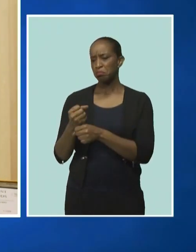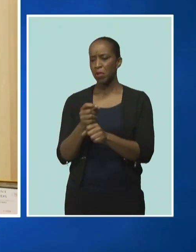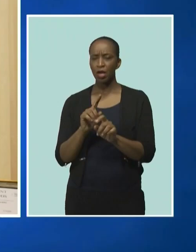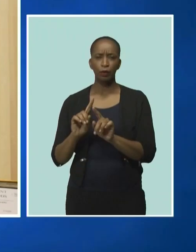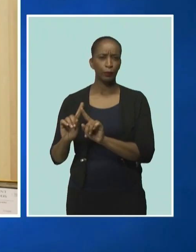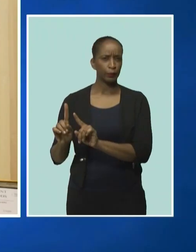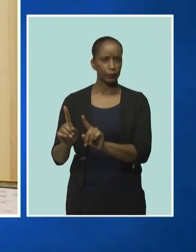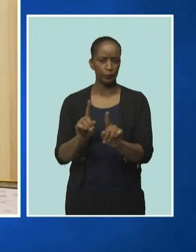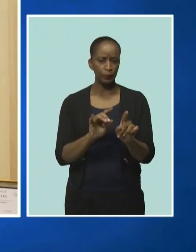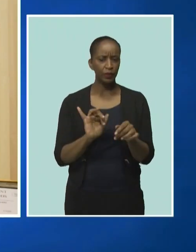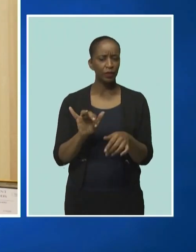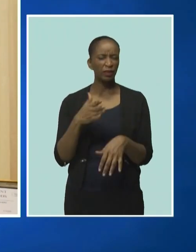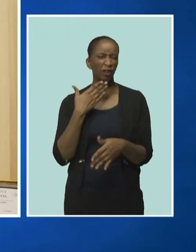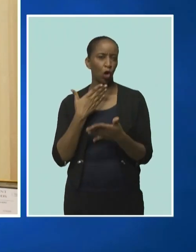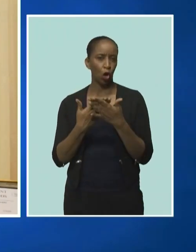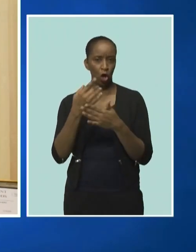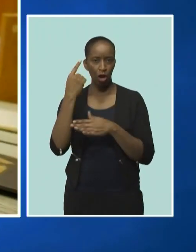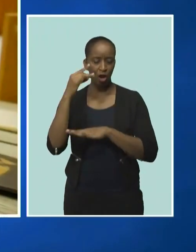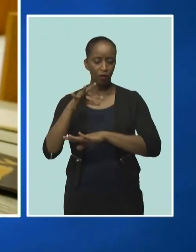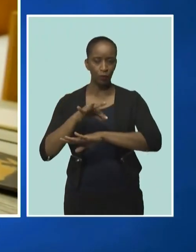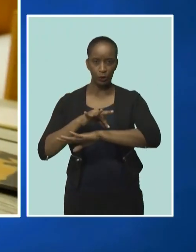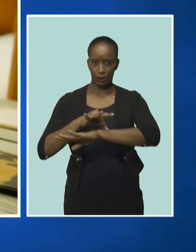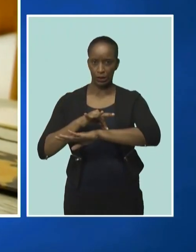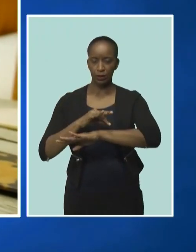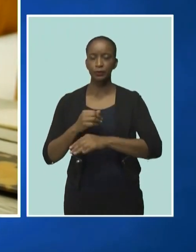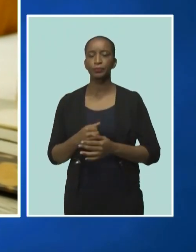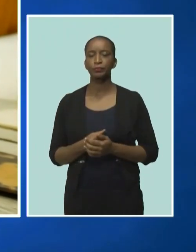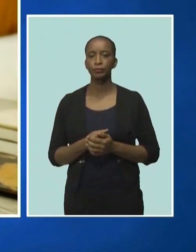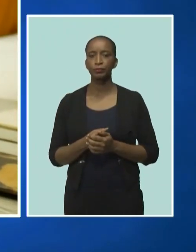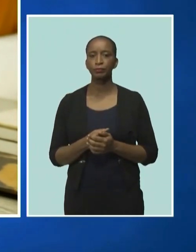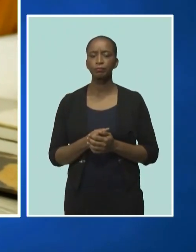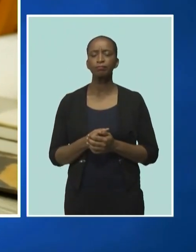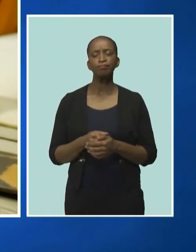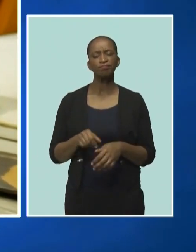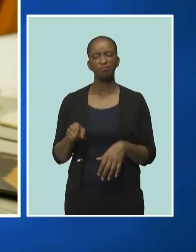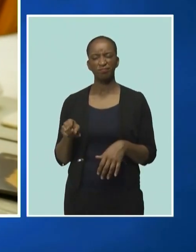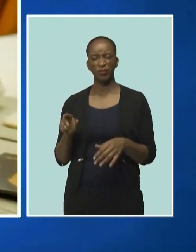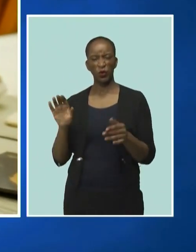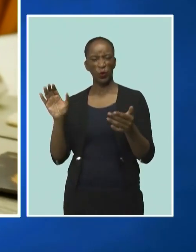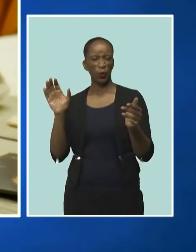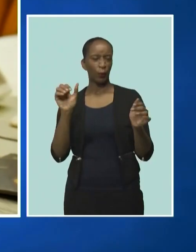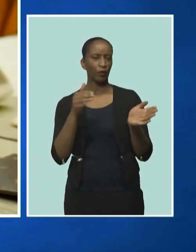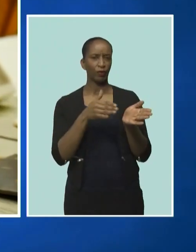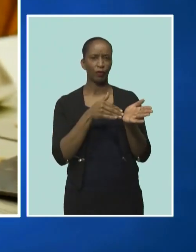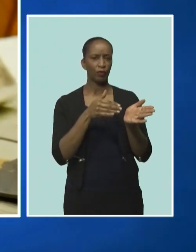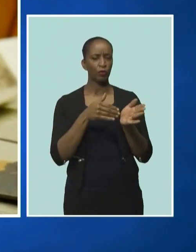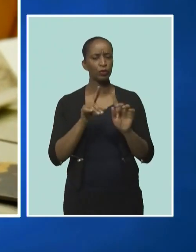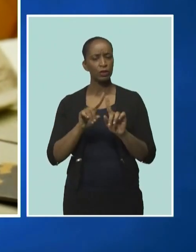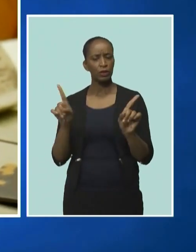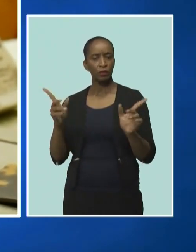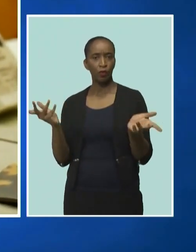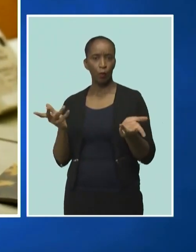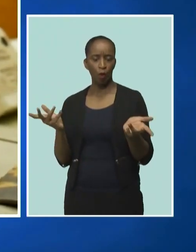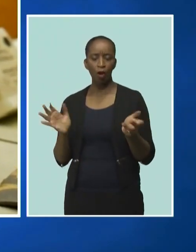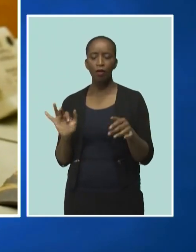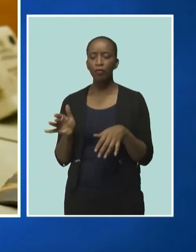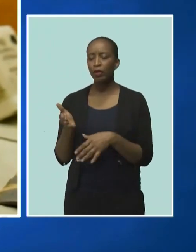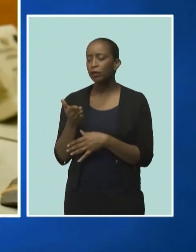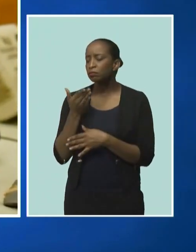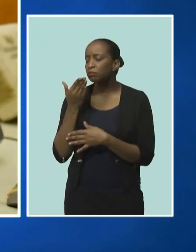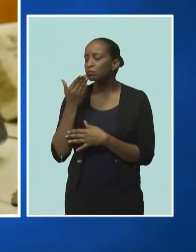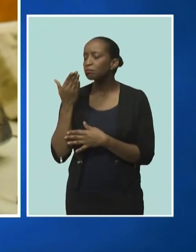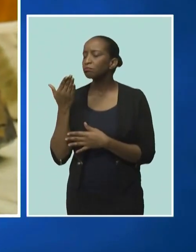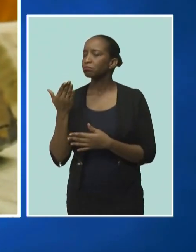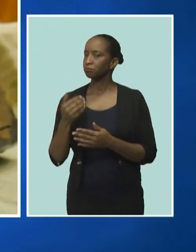is very moisturizing for your skin. She said the difference in the Soapful Caribbean collection is the scent profiles. But what makes my